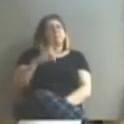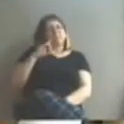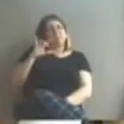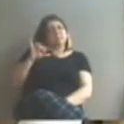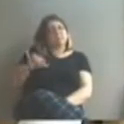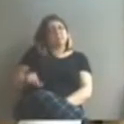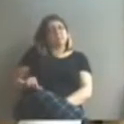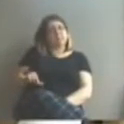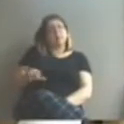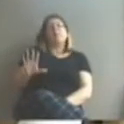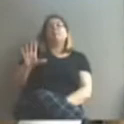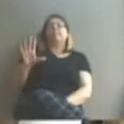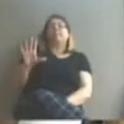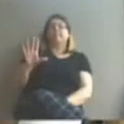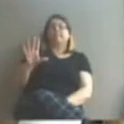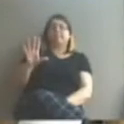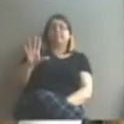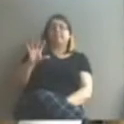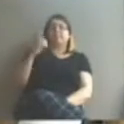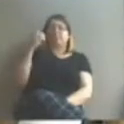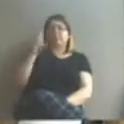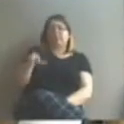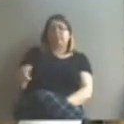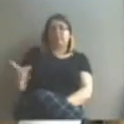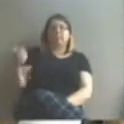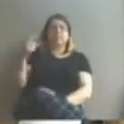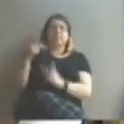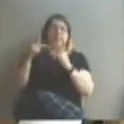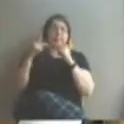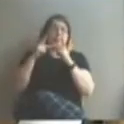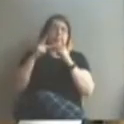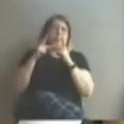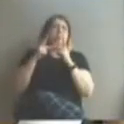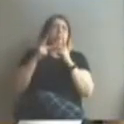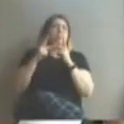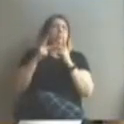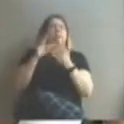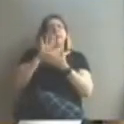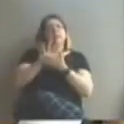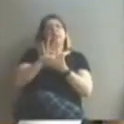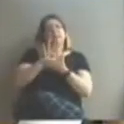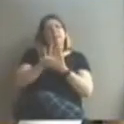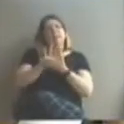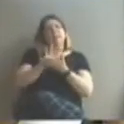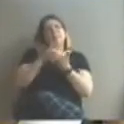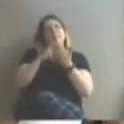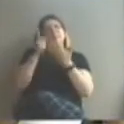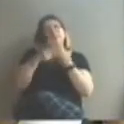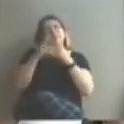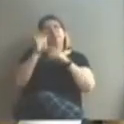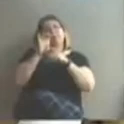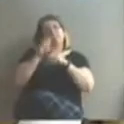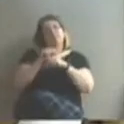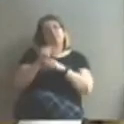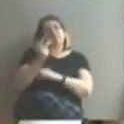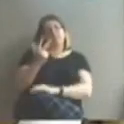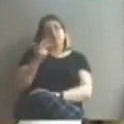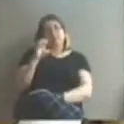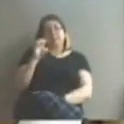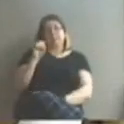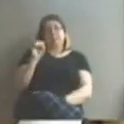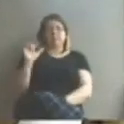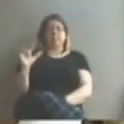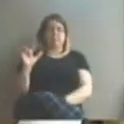captures, there was one other position on there, the Academic Program Consultant 3